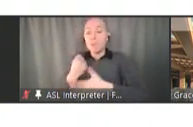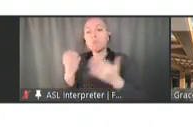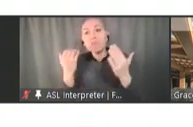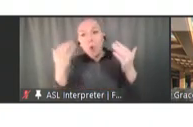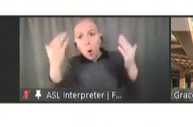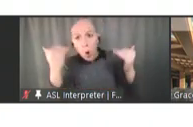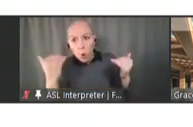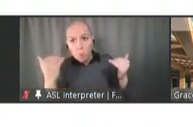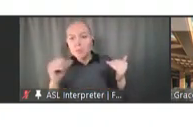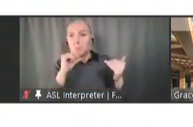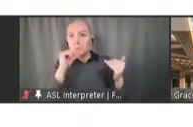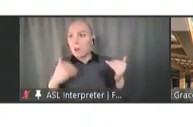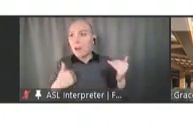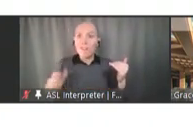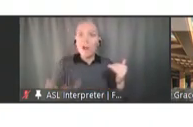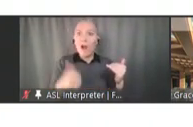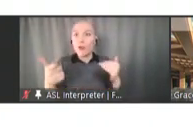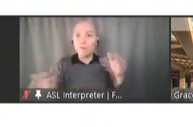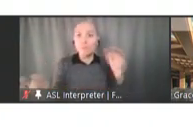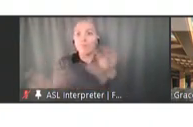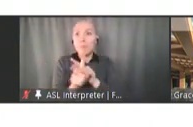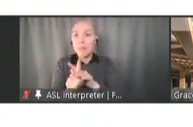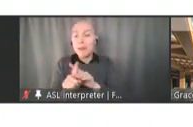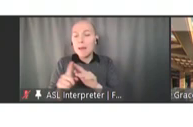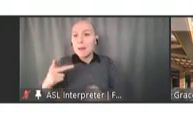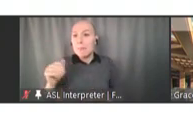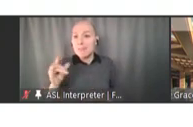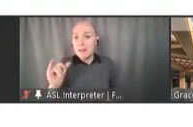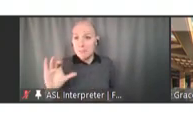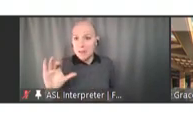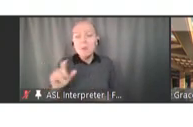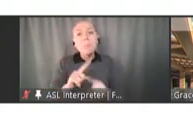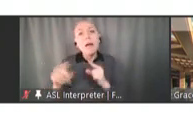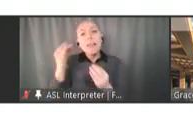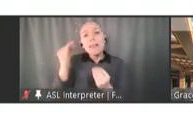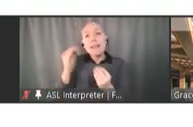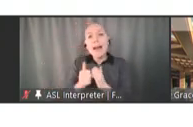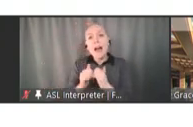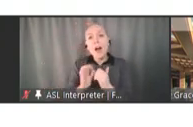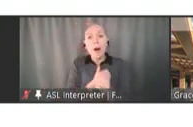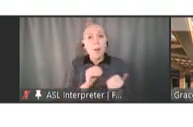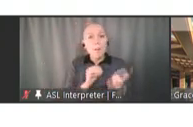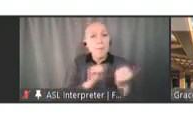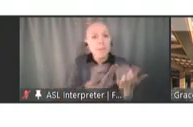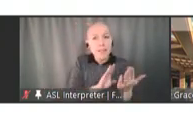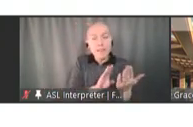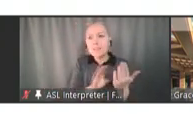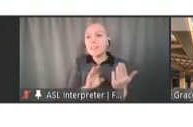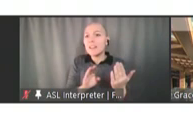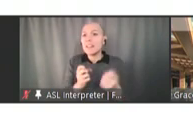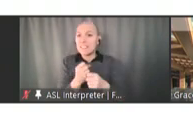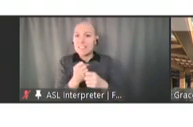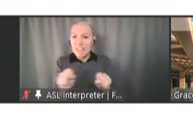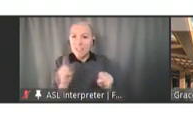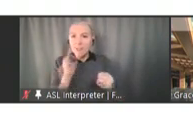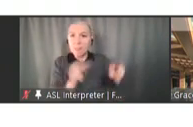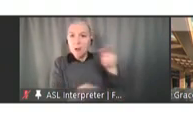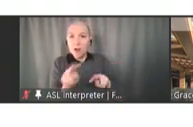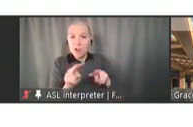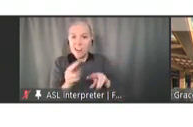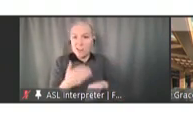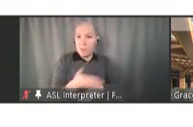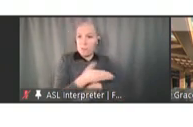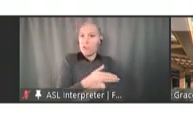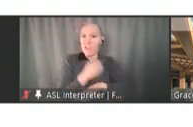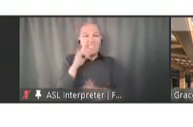to think and evolve our vaccine safety methods and approaches would be really meaningful. I think the other continued challenge, and